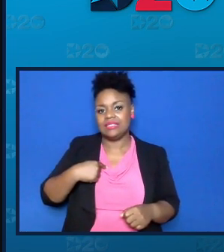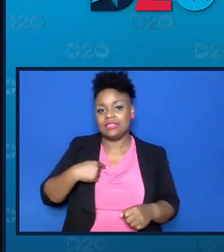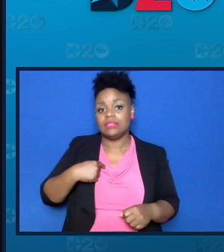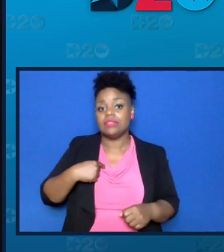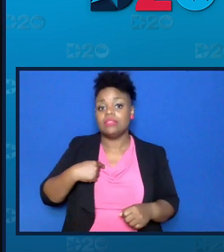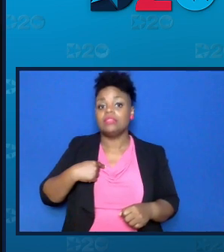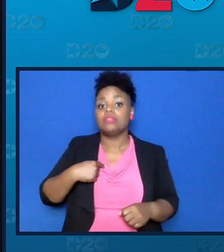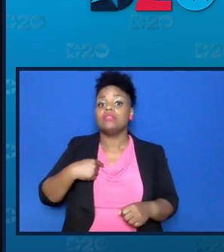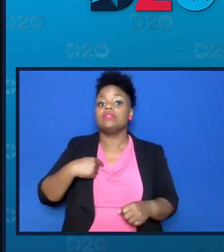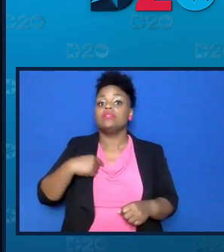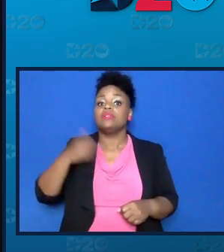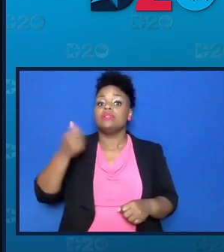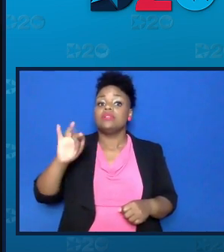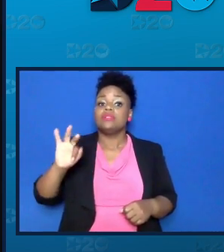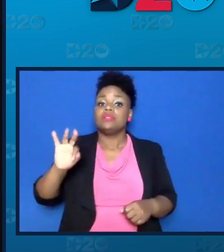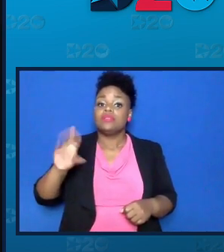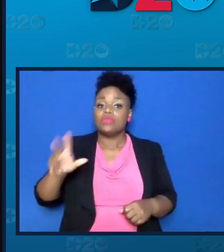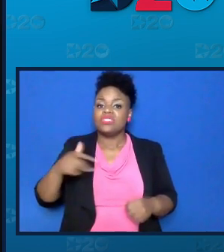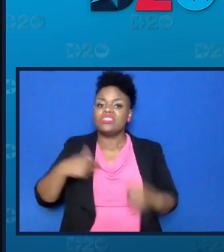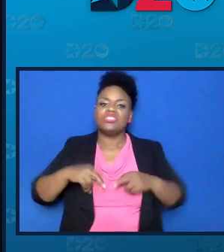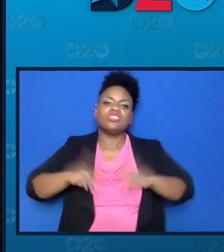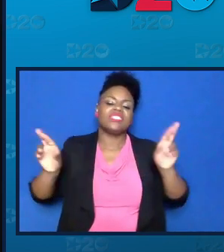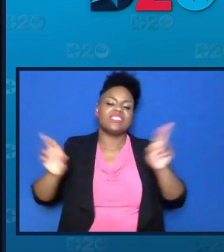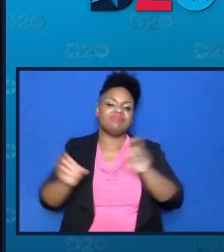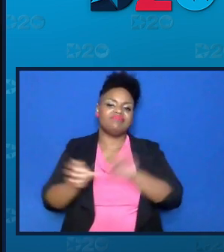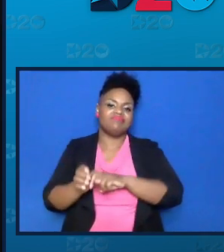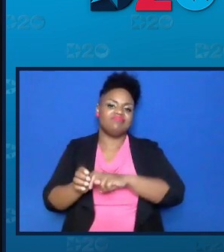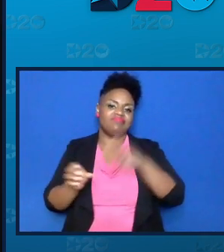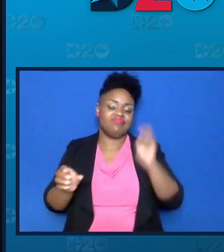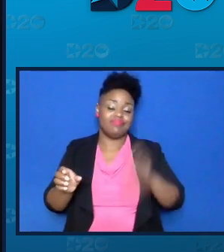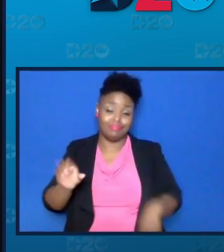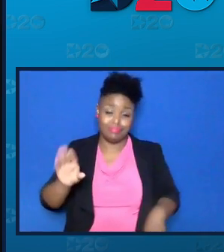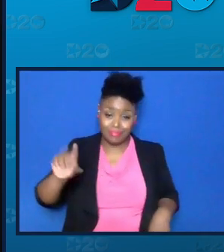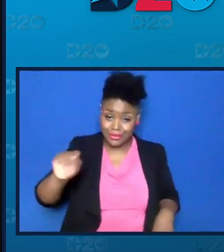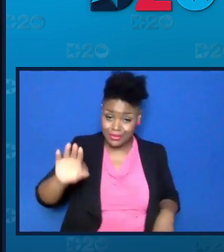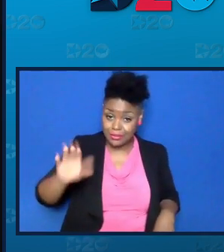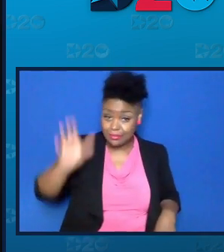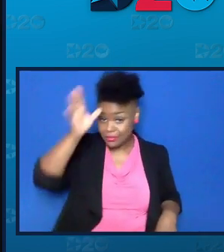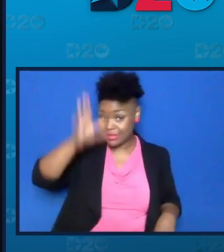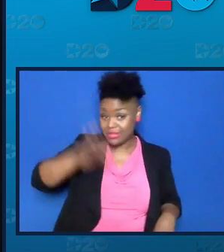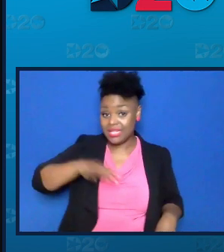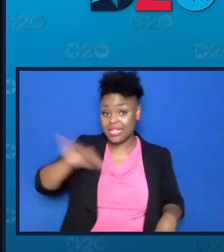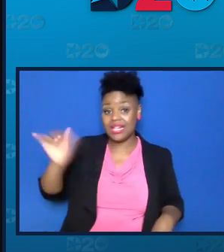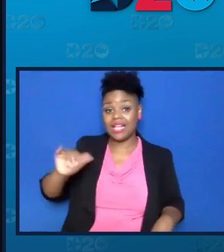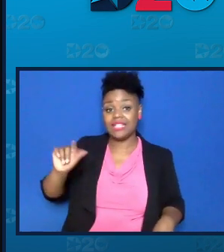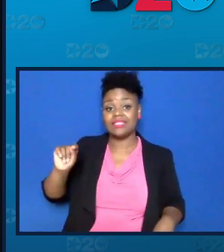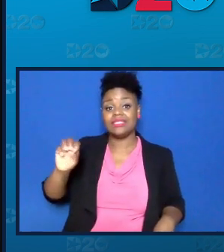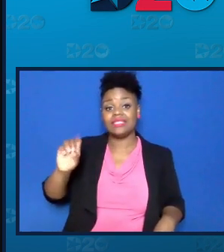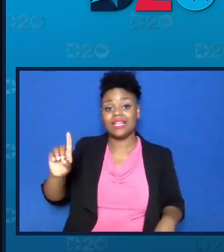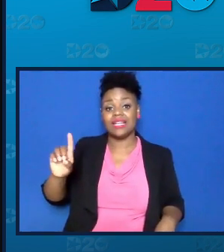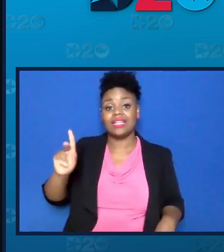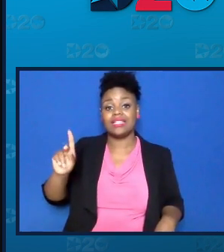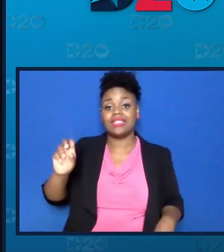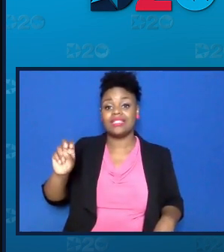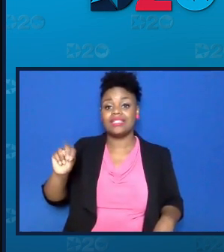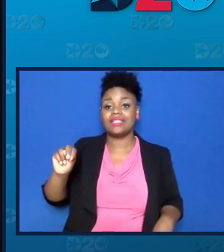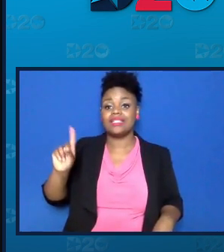But men like Ted Kennedy and Mike Mansfield and Hubert Humphrey, Fritz Hollings, Danny Inouye,